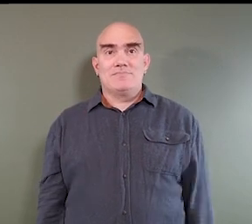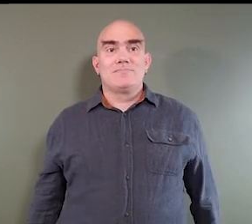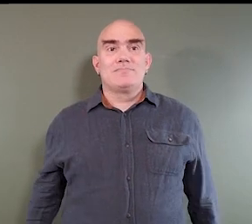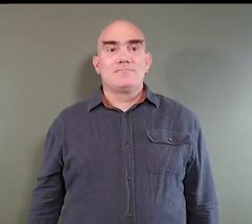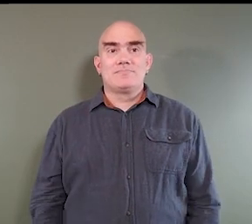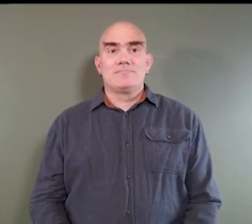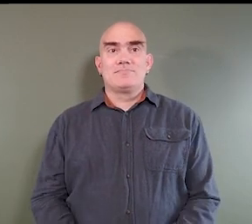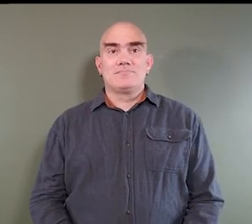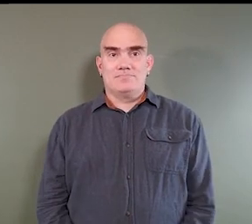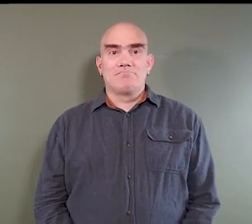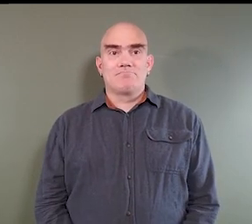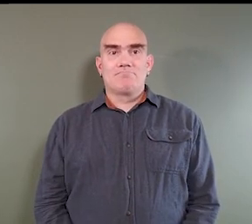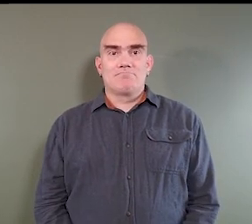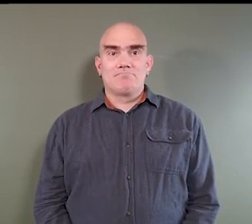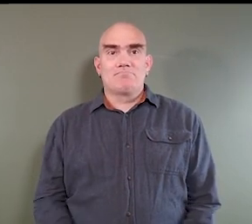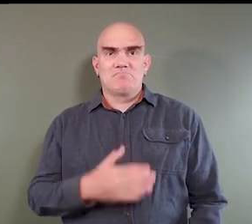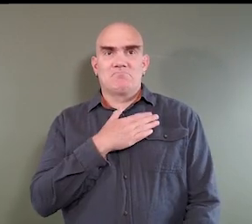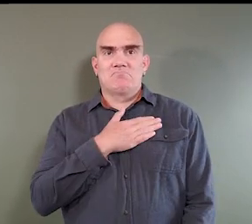Rest and relax.